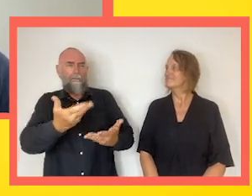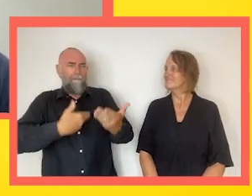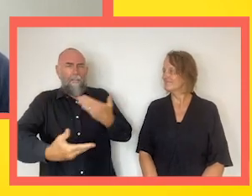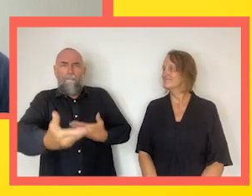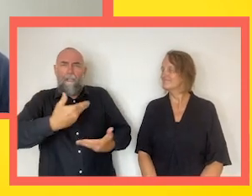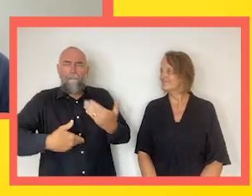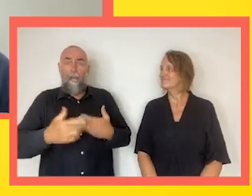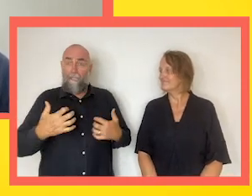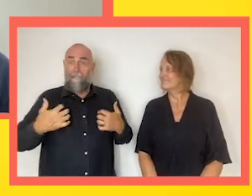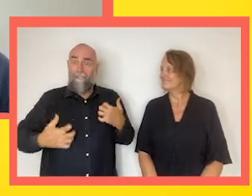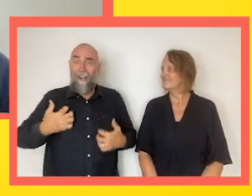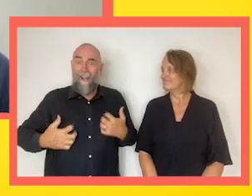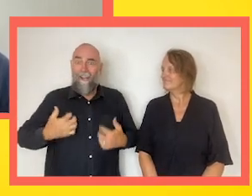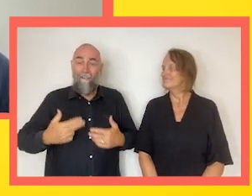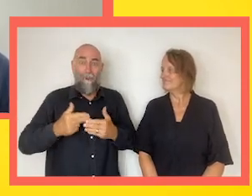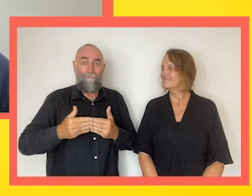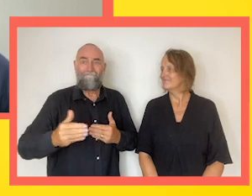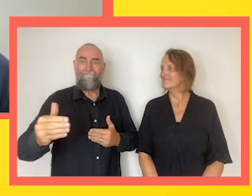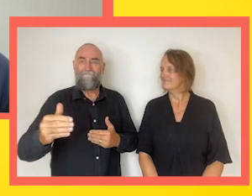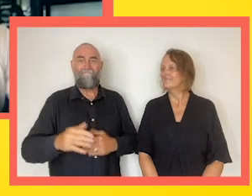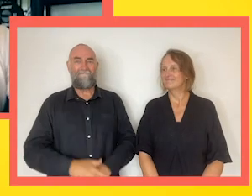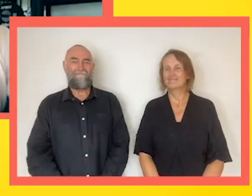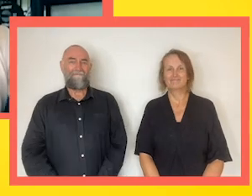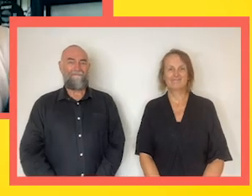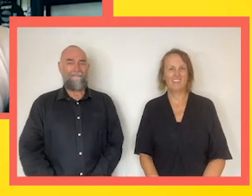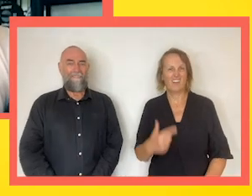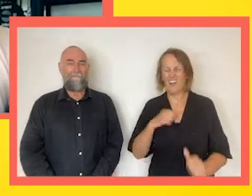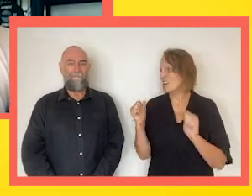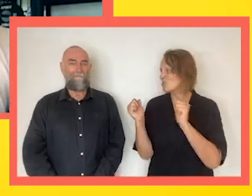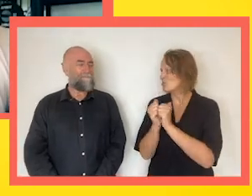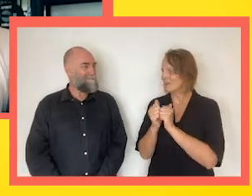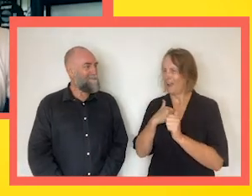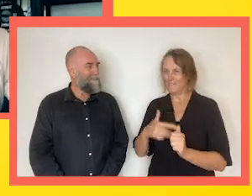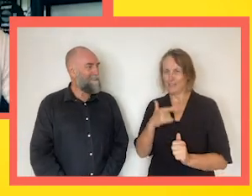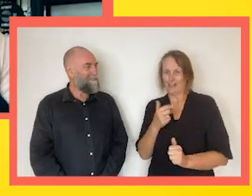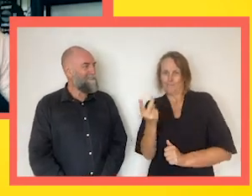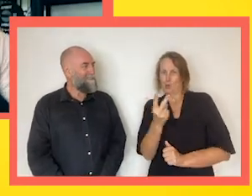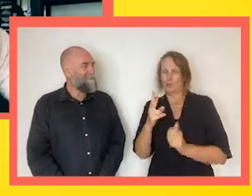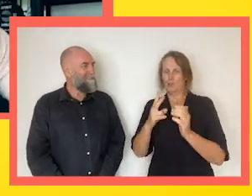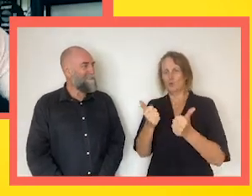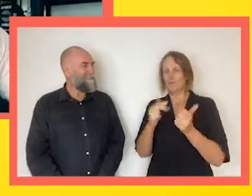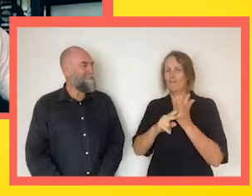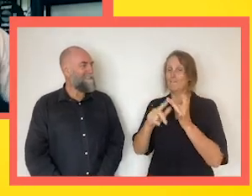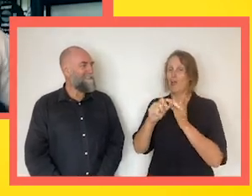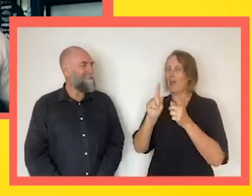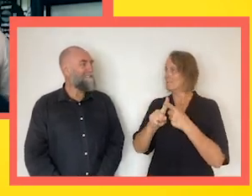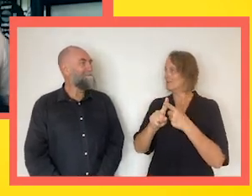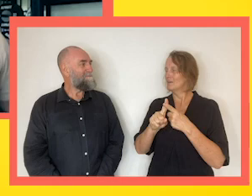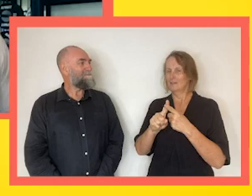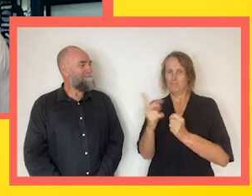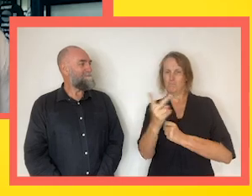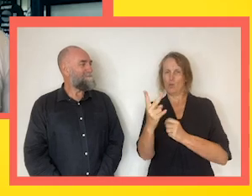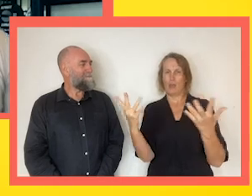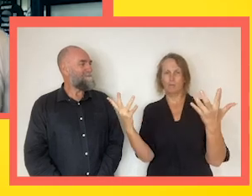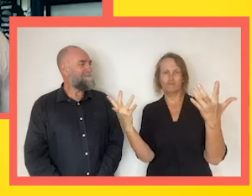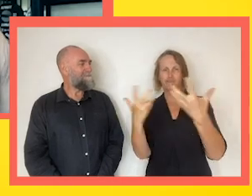it's exciting. It's a really exciting period of time. Yeah, 100%, Kurt. I got such a good vibe from those two. They seem like they're gelling